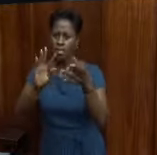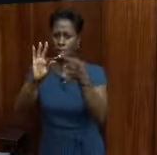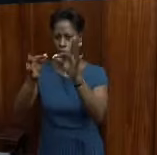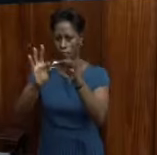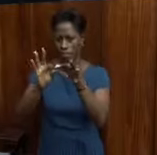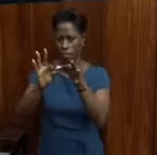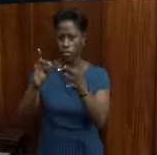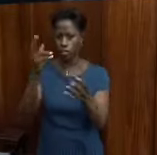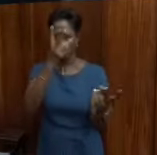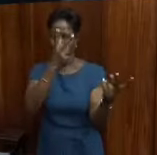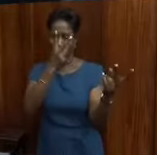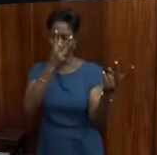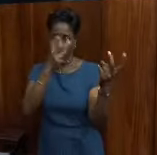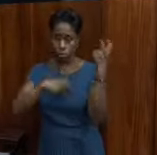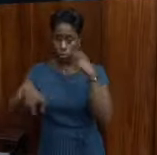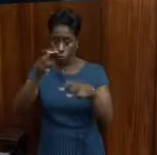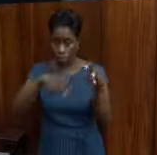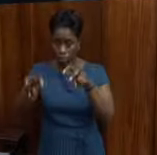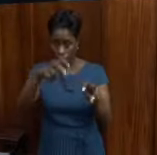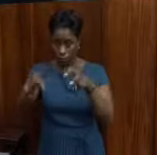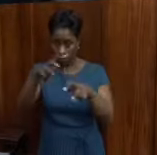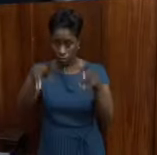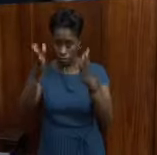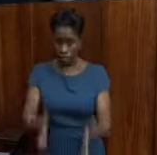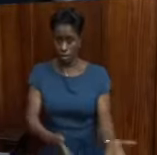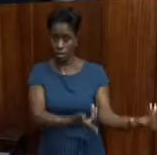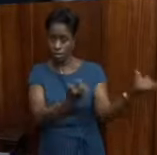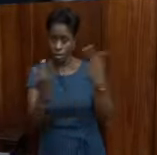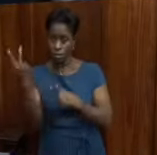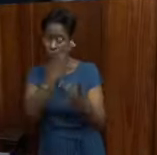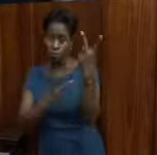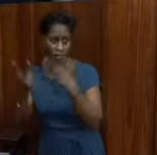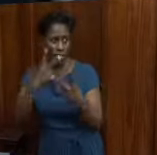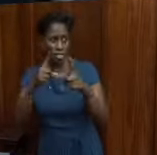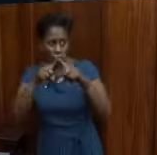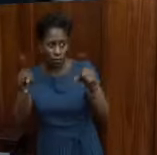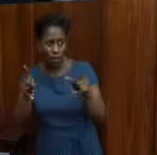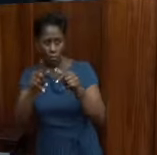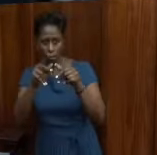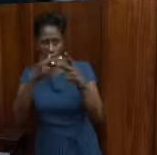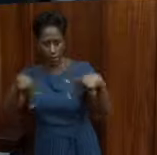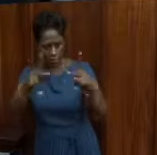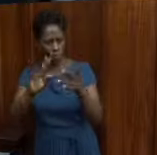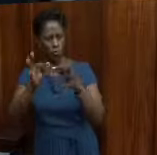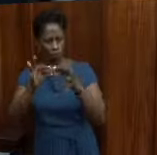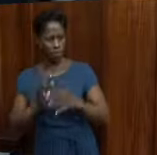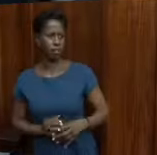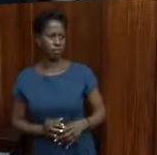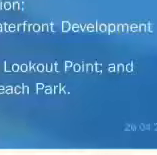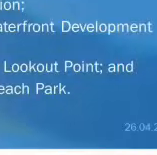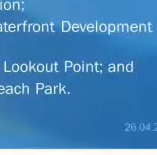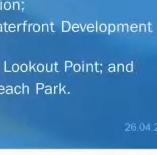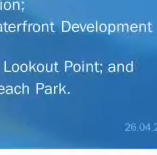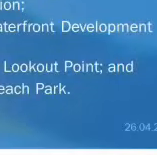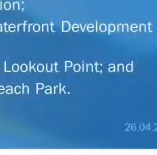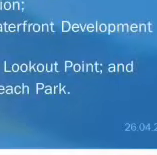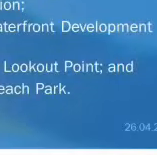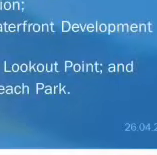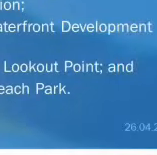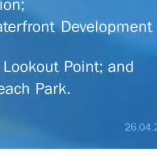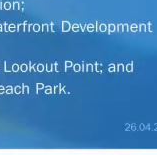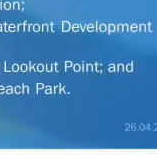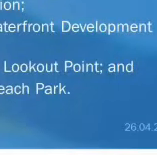and Ansfer Lookout Point, and Bakai Beach Park. Mr. Speaker, in keeping with